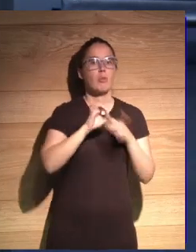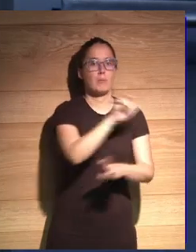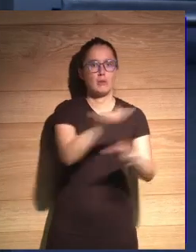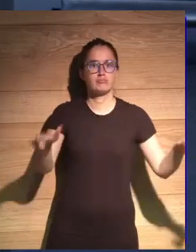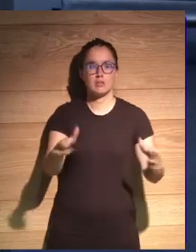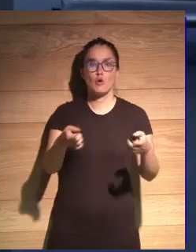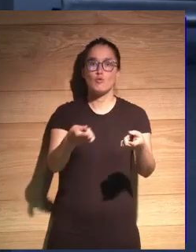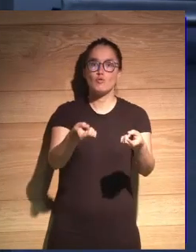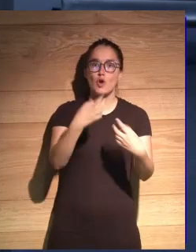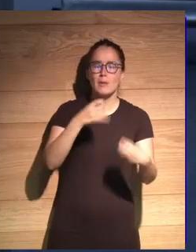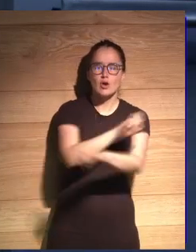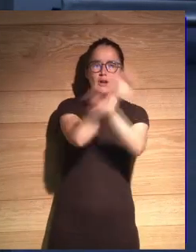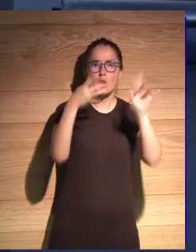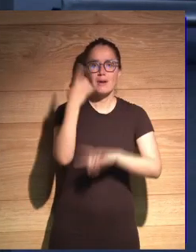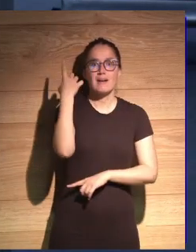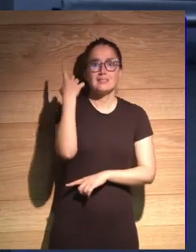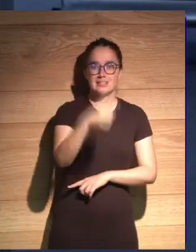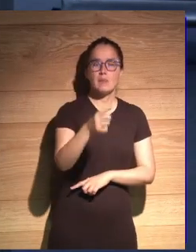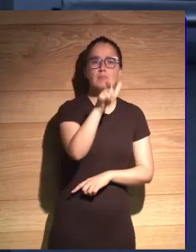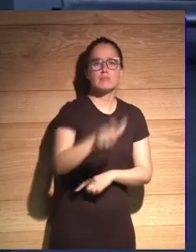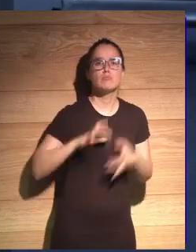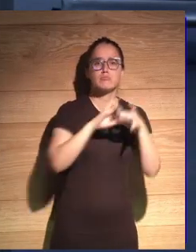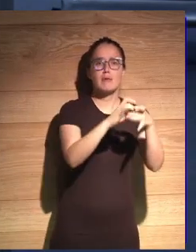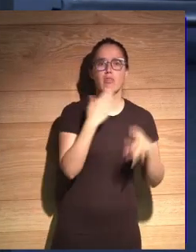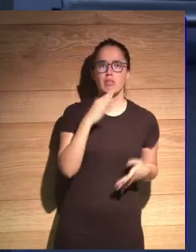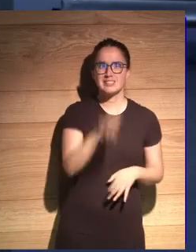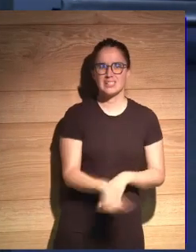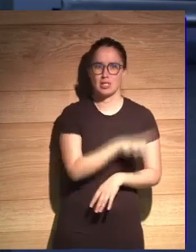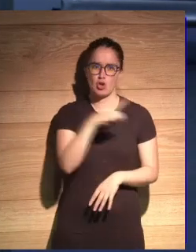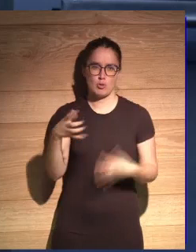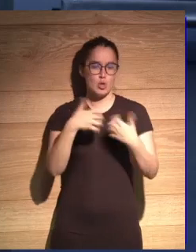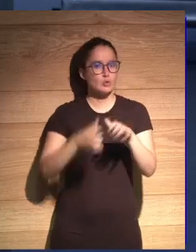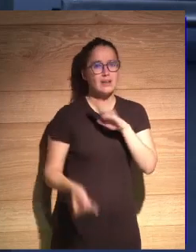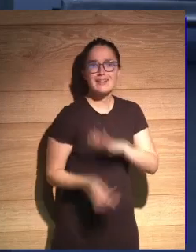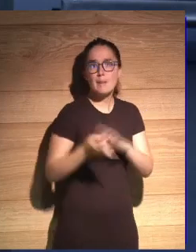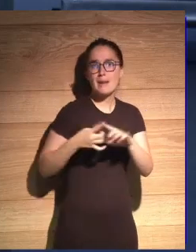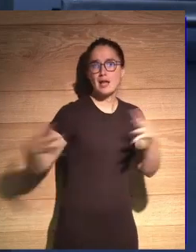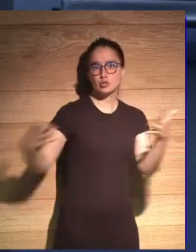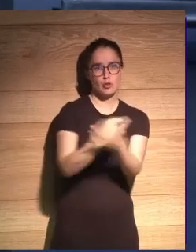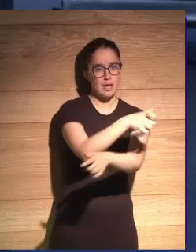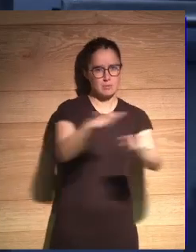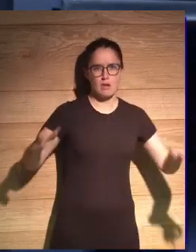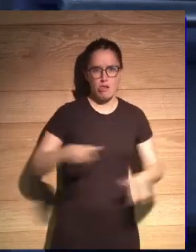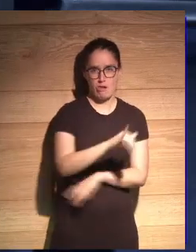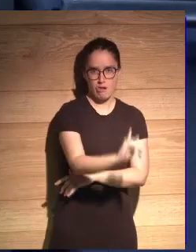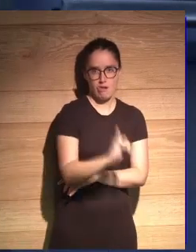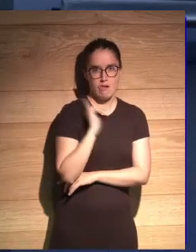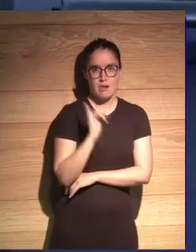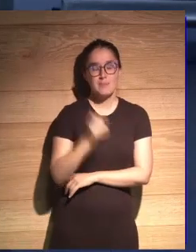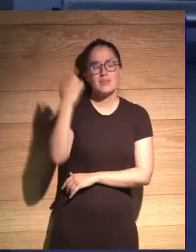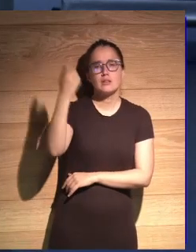for years, which inform of what ages are recommended for each